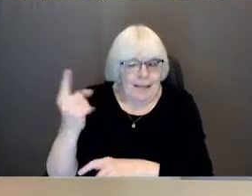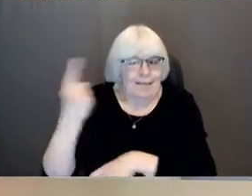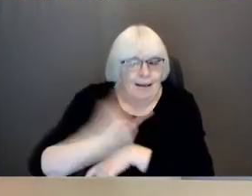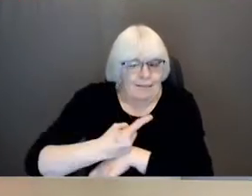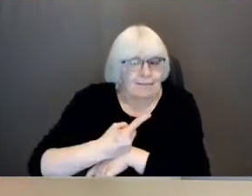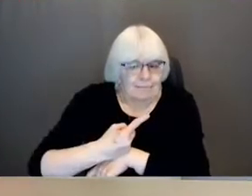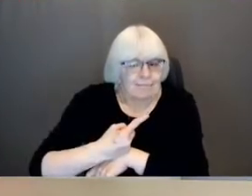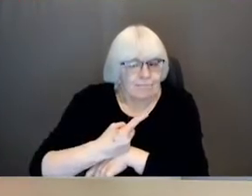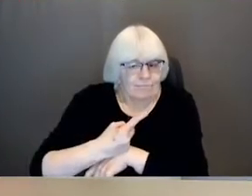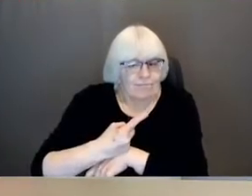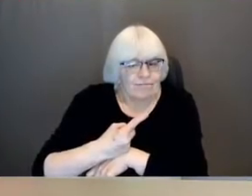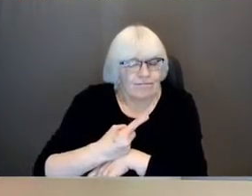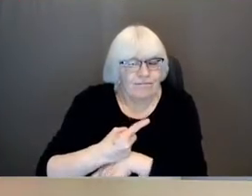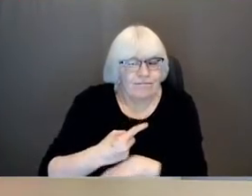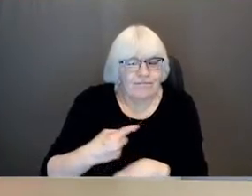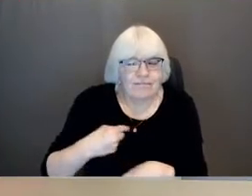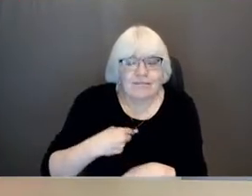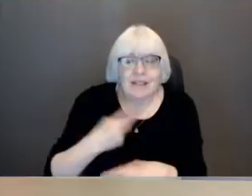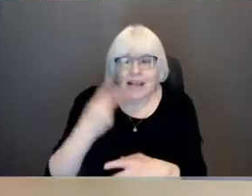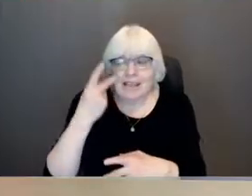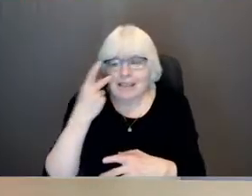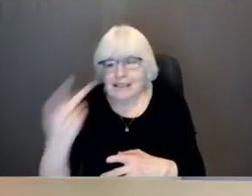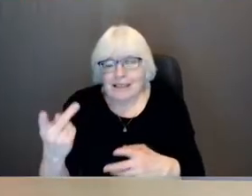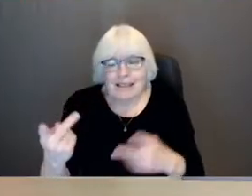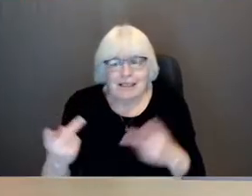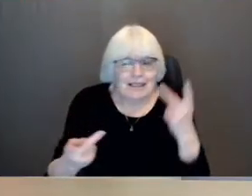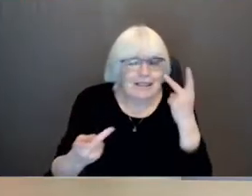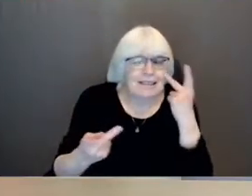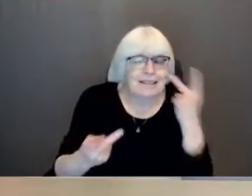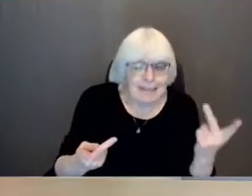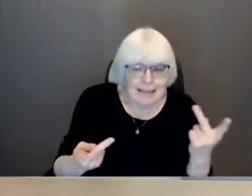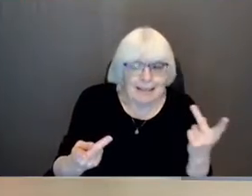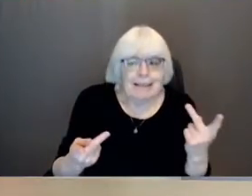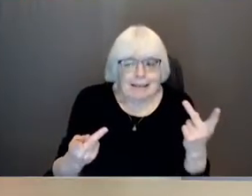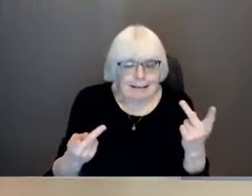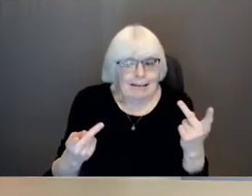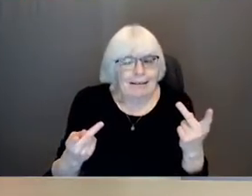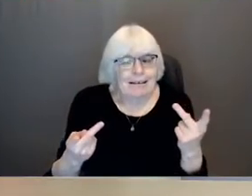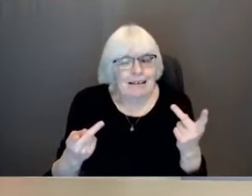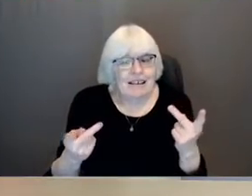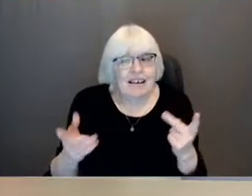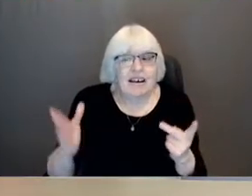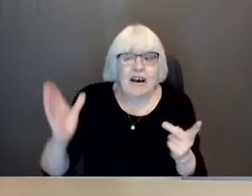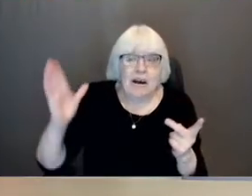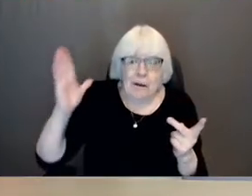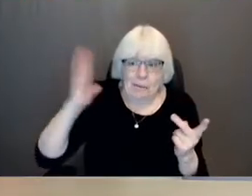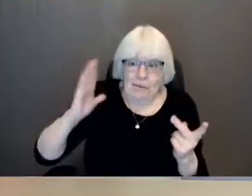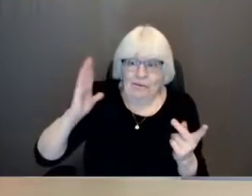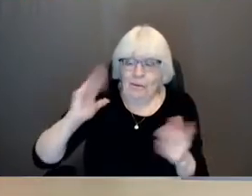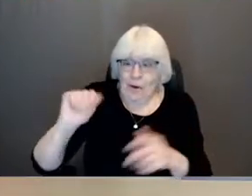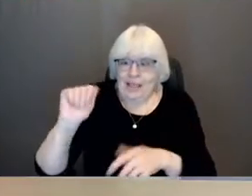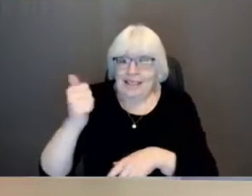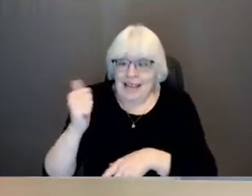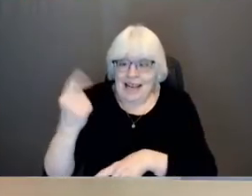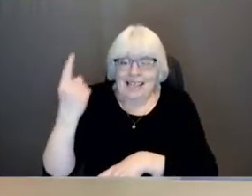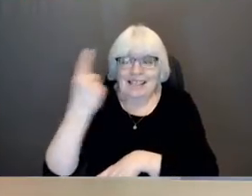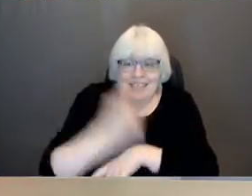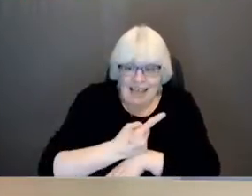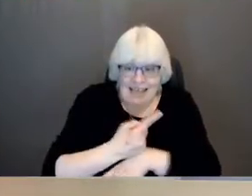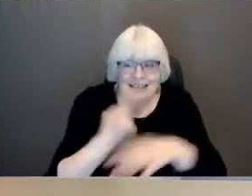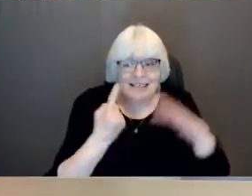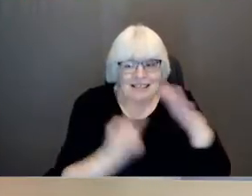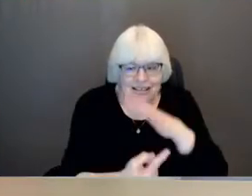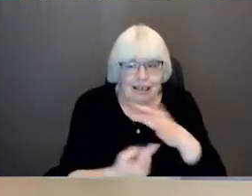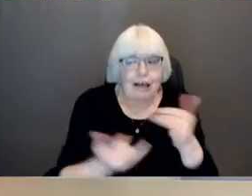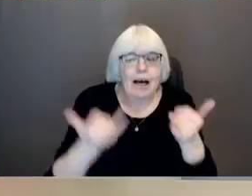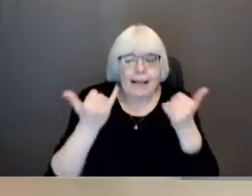we're going really from 10 days to 7 days for those who are fully vaccinated. with some extra precautions for those next